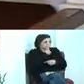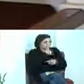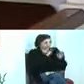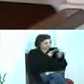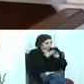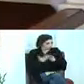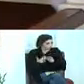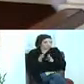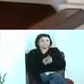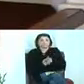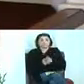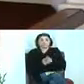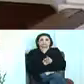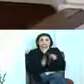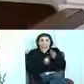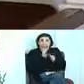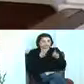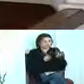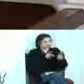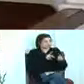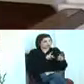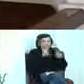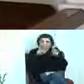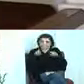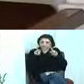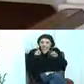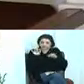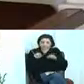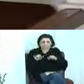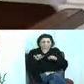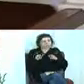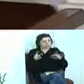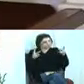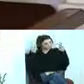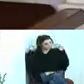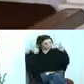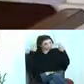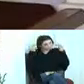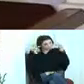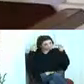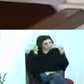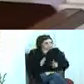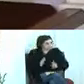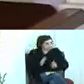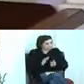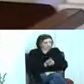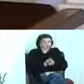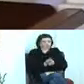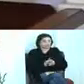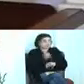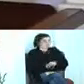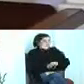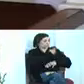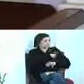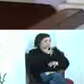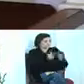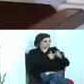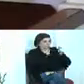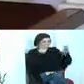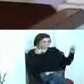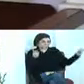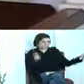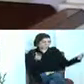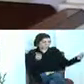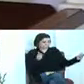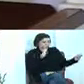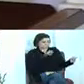Everyone went to this barber to get their hair cut. Then one day, a big salon